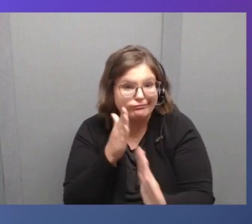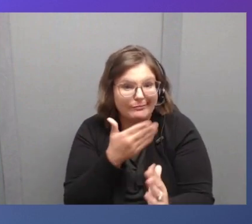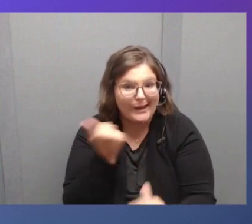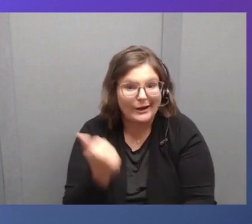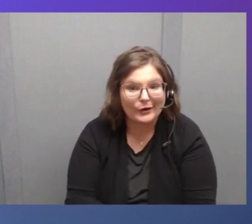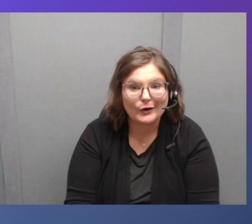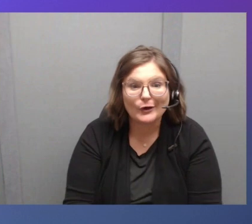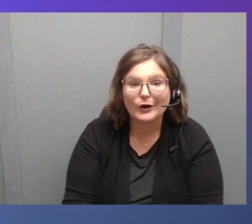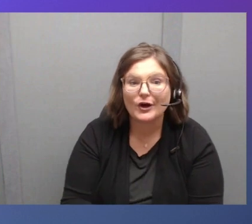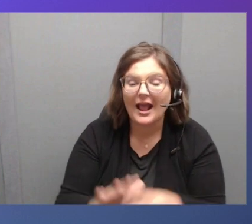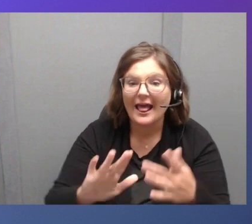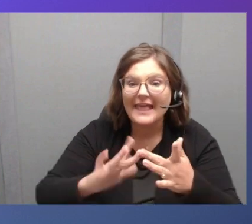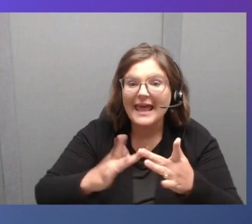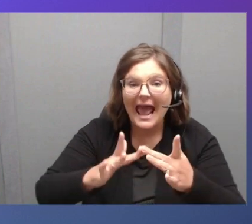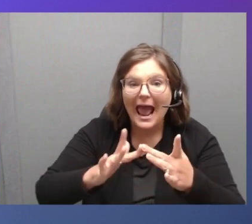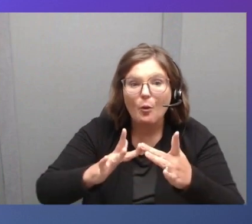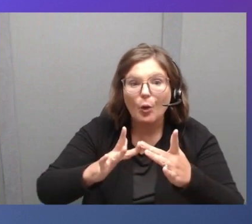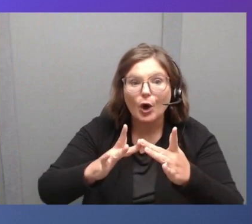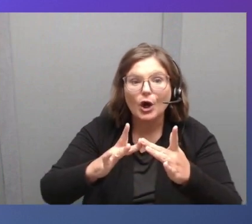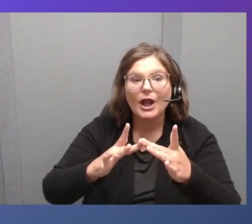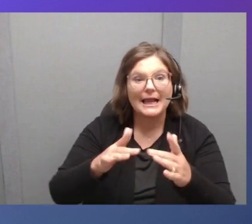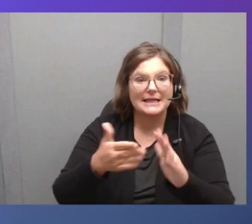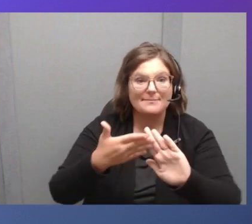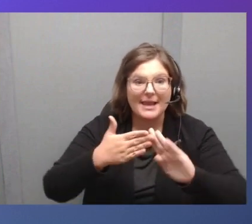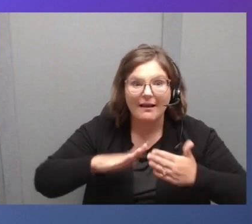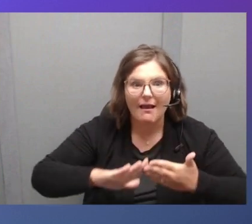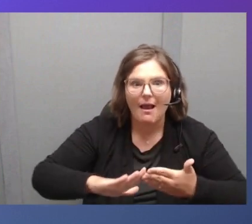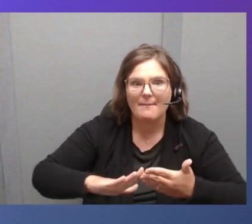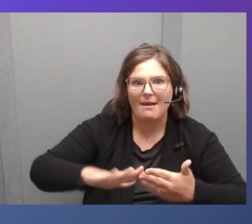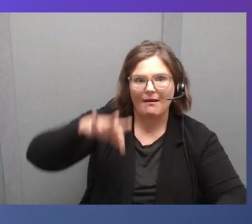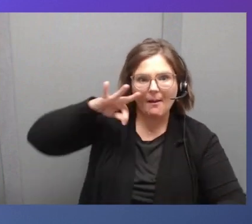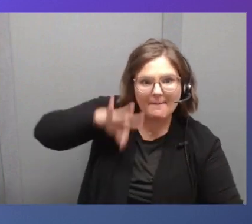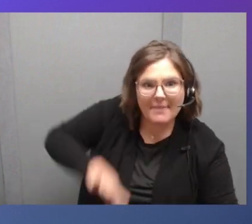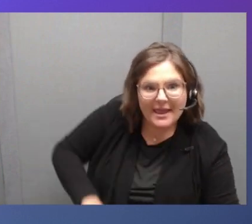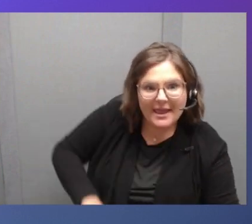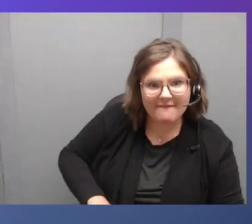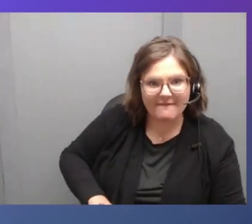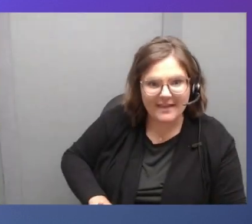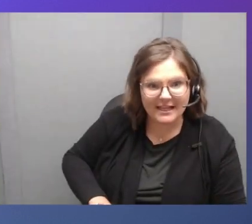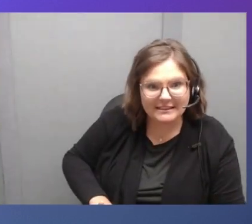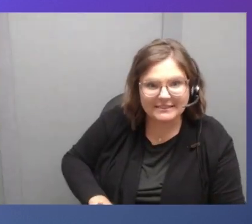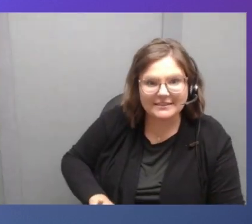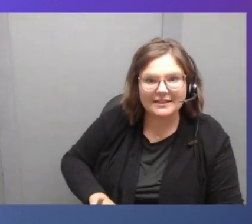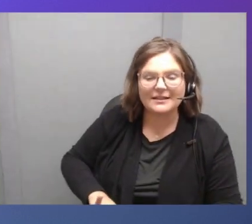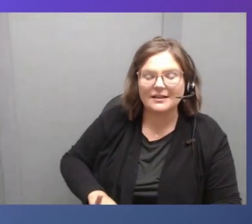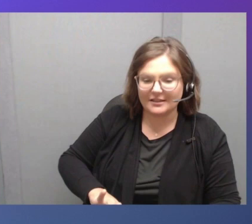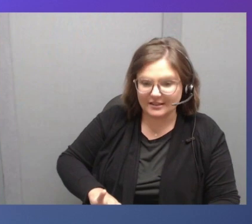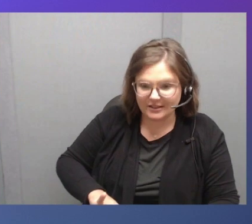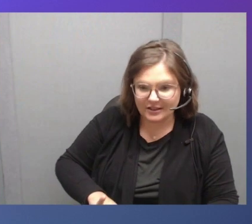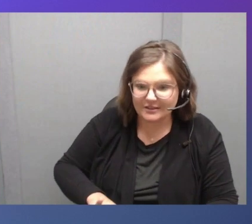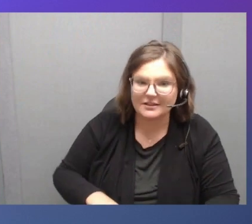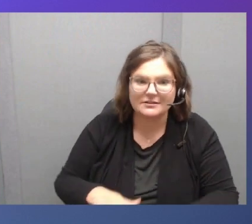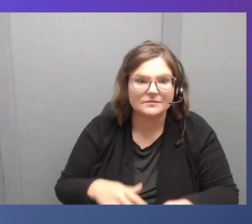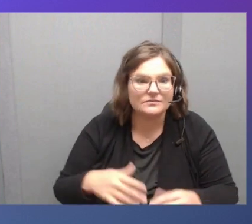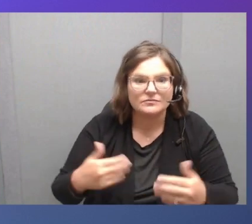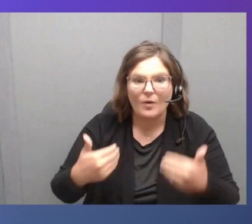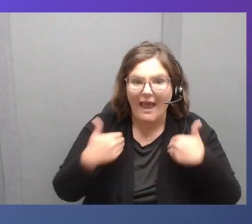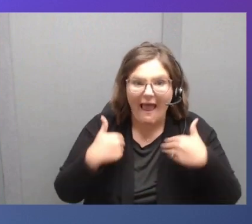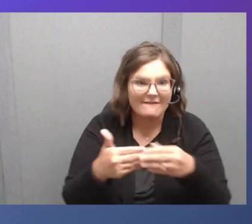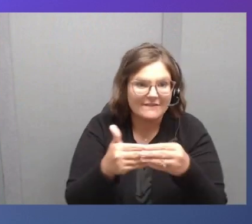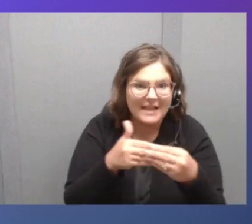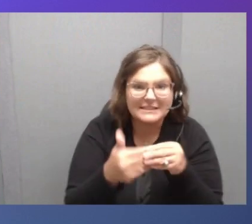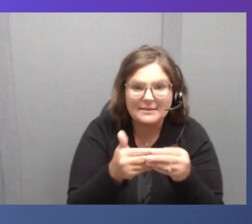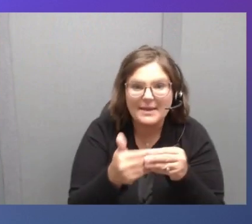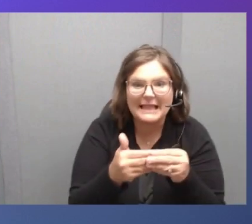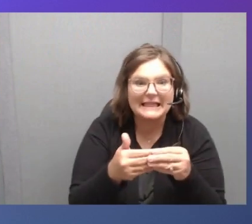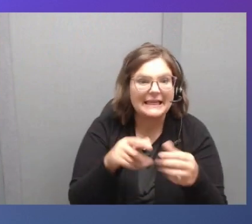network is becoming an asset to application builders. You're getting programmability in the APIs. You're getting programmability associated or flexibility for where you deploy.